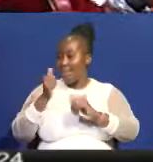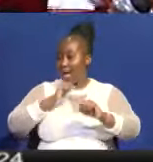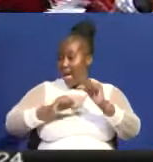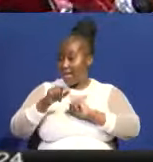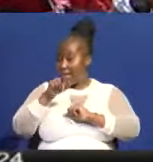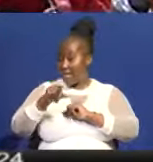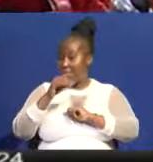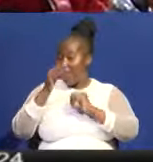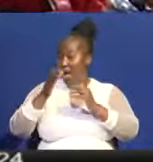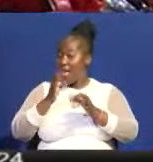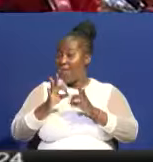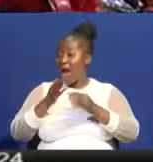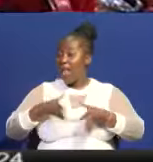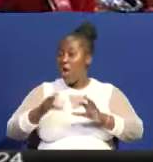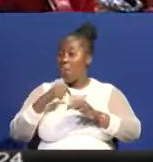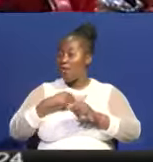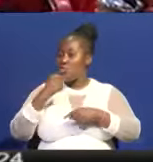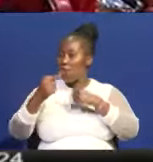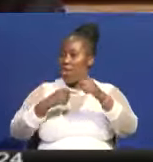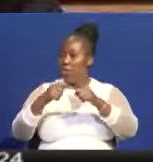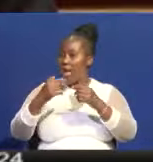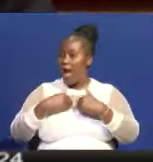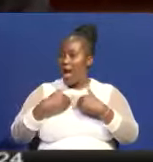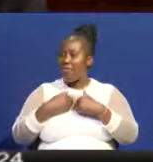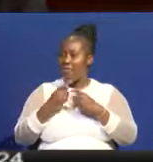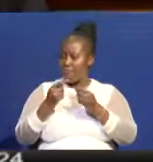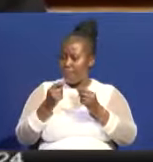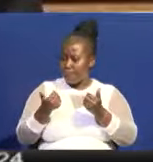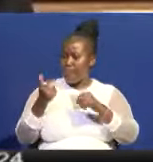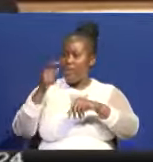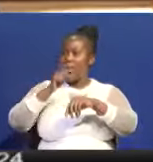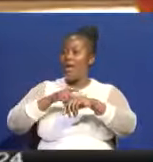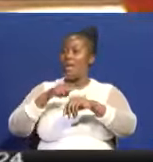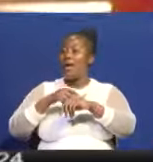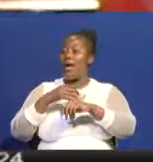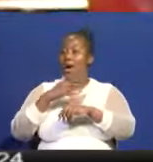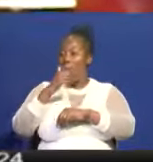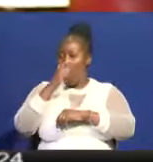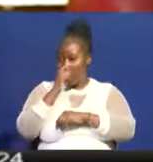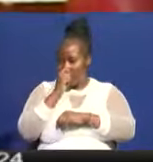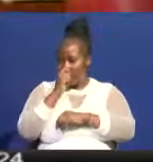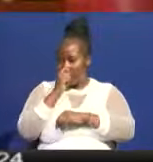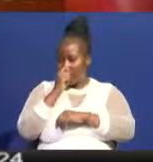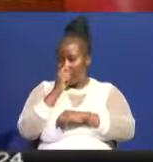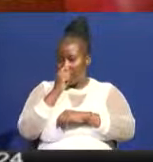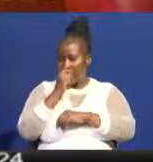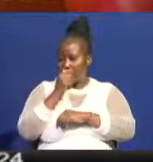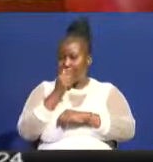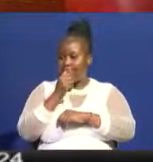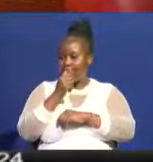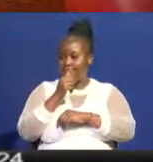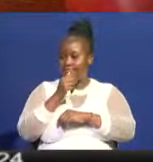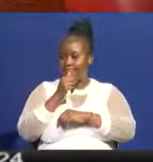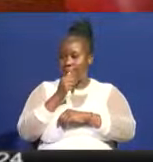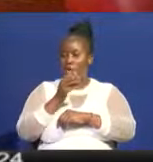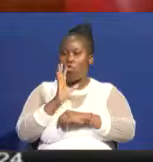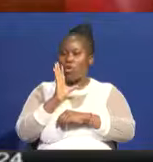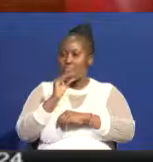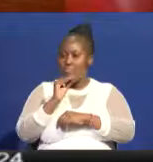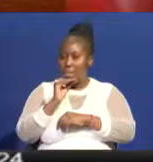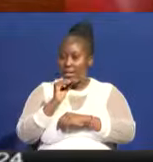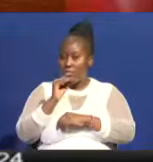Mr. Speaker, if you allow me to move, because I have limited time, I wish to draw the attention of the House